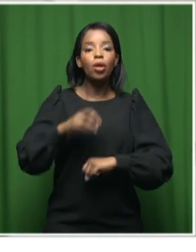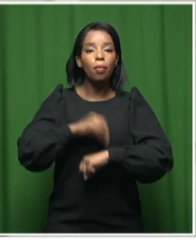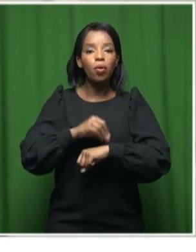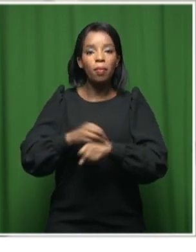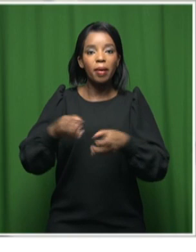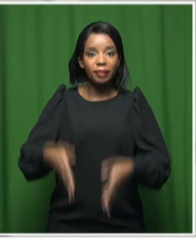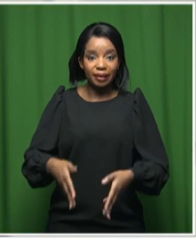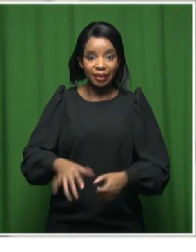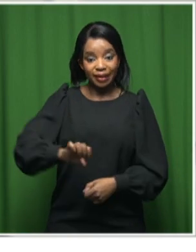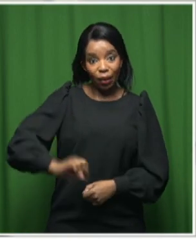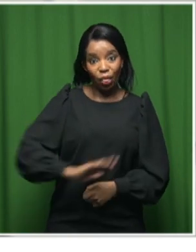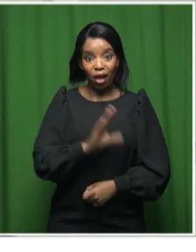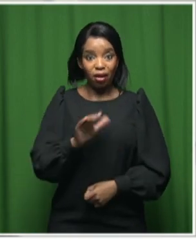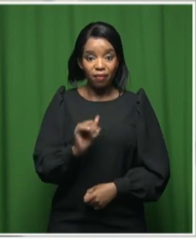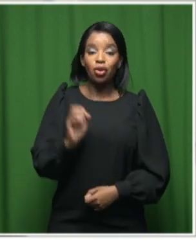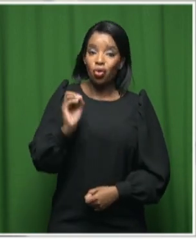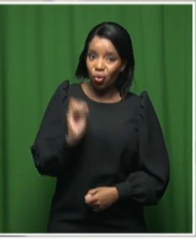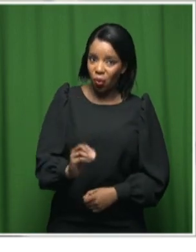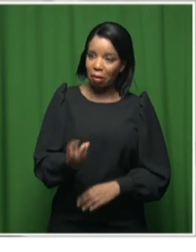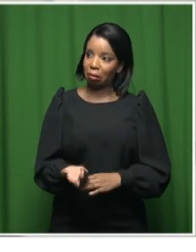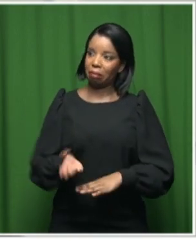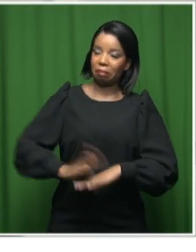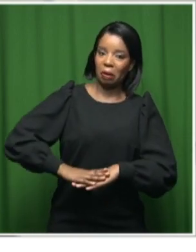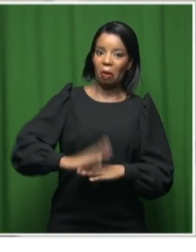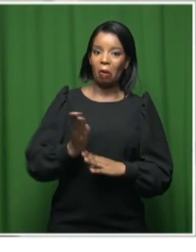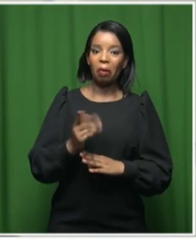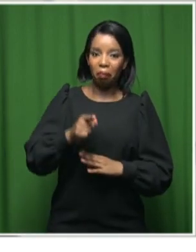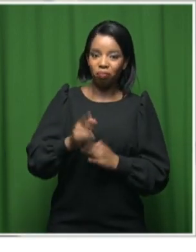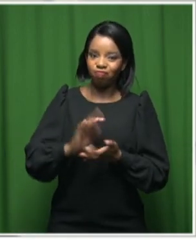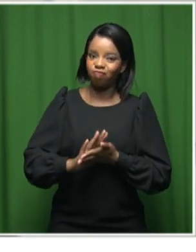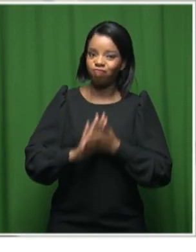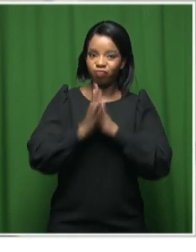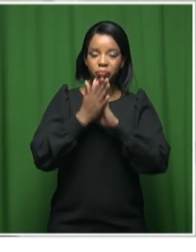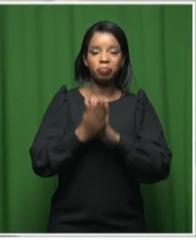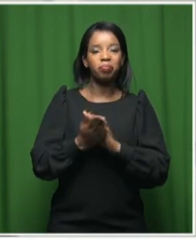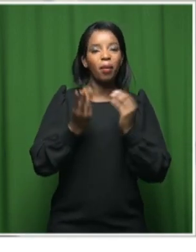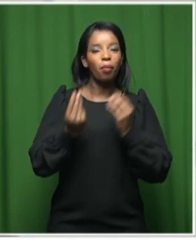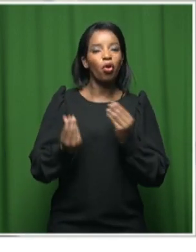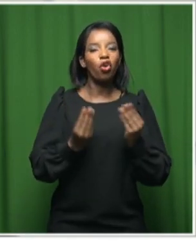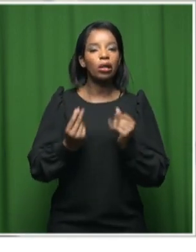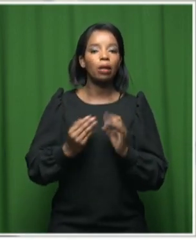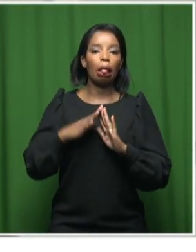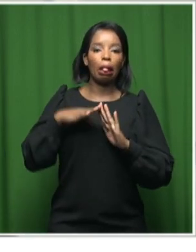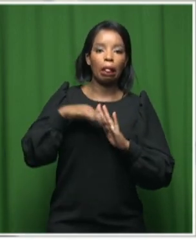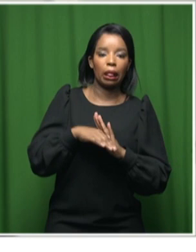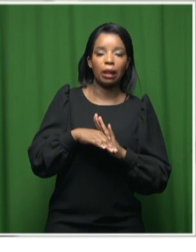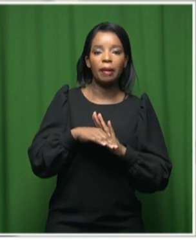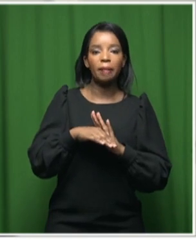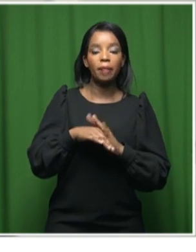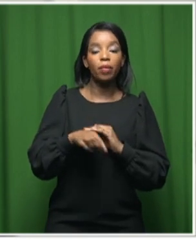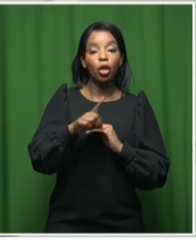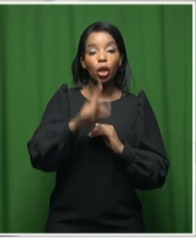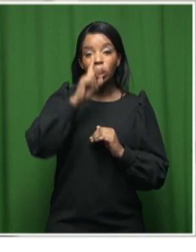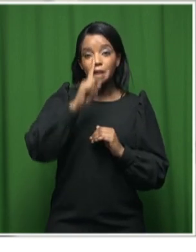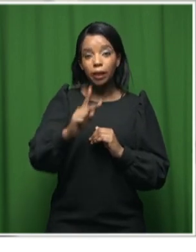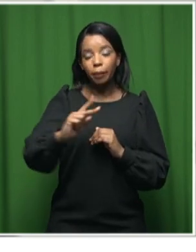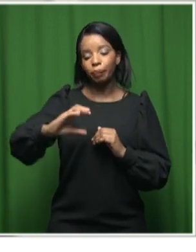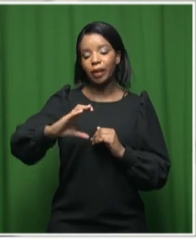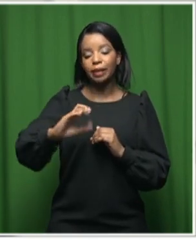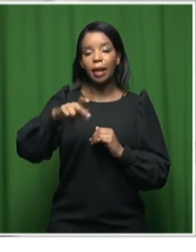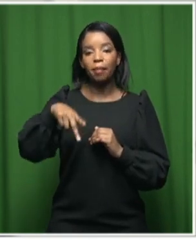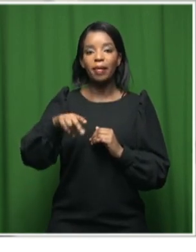and put pressure on the inflation. In actual fact, when we got the news that the CPI has